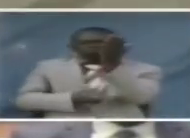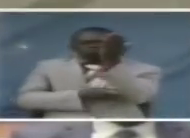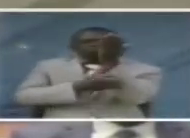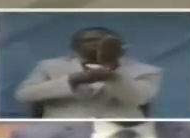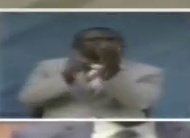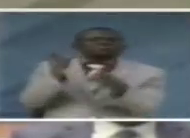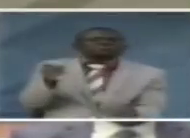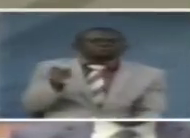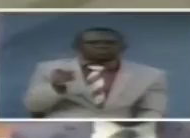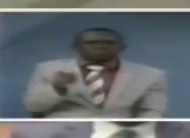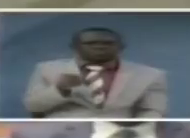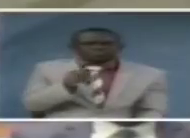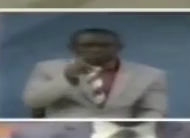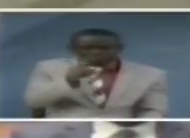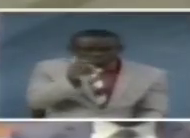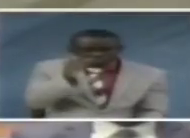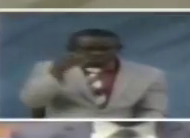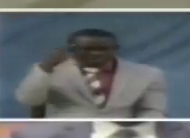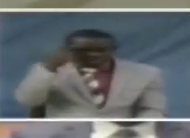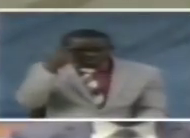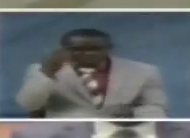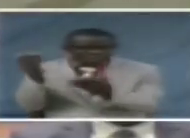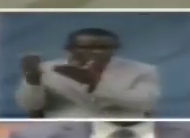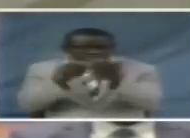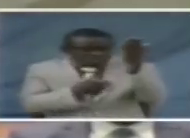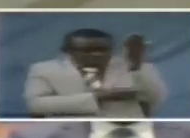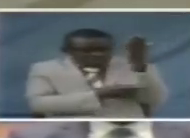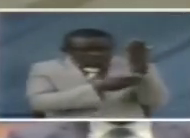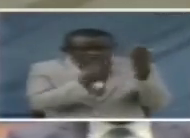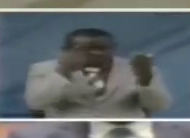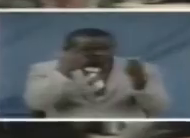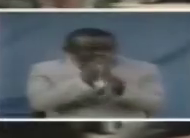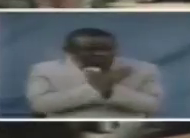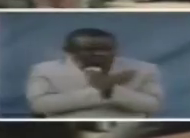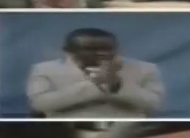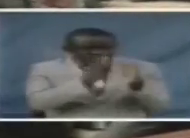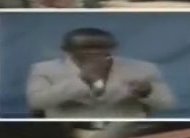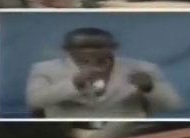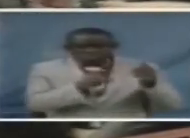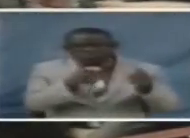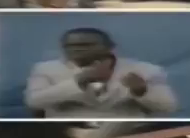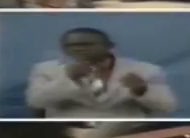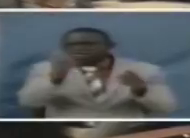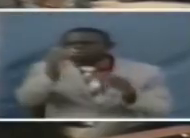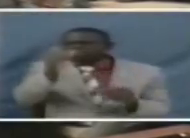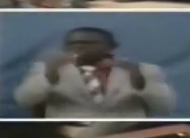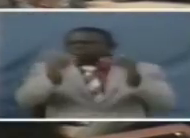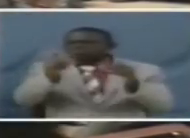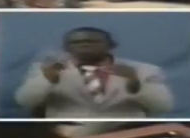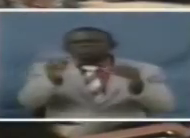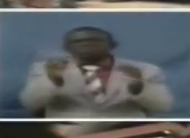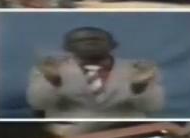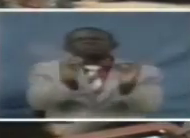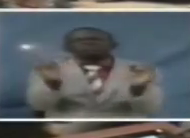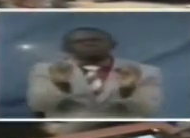Sir, the record of the patriotic front government in delivering infrastructure to the people is